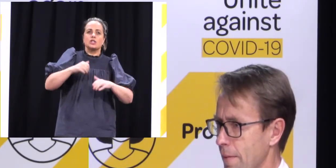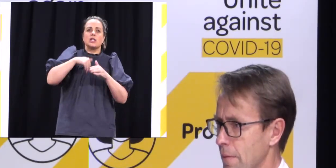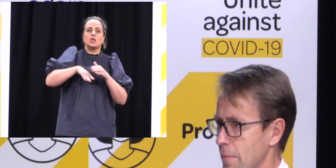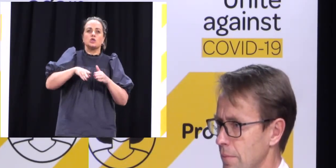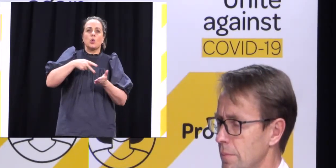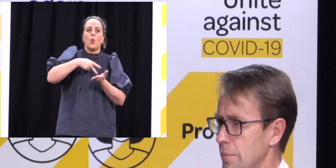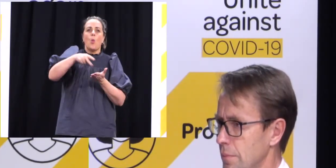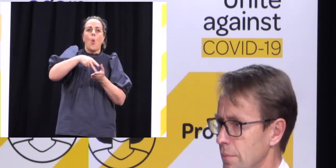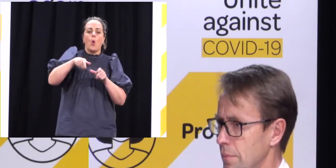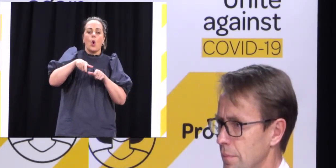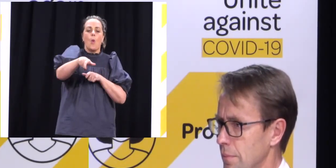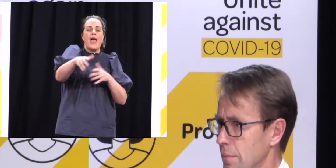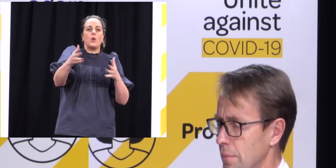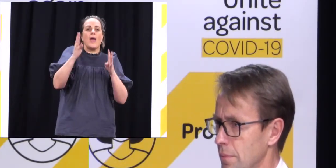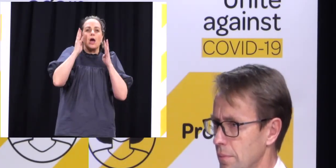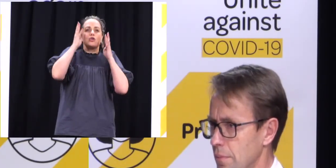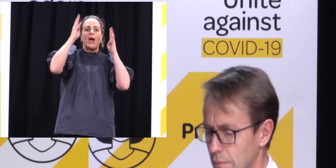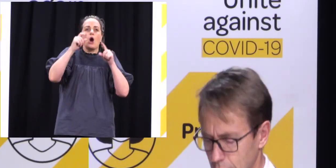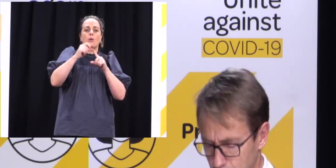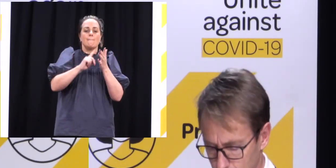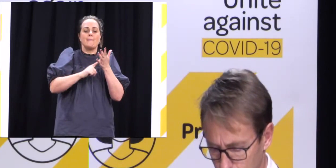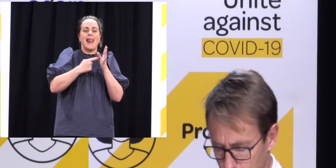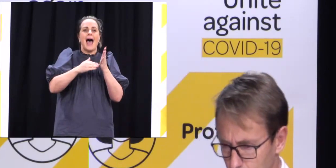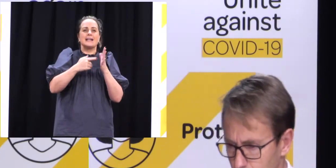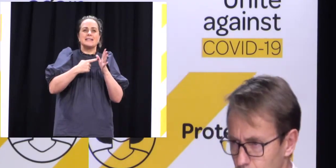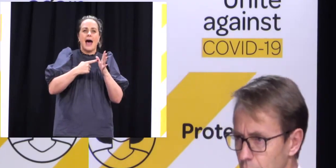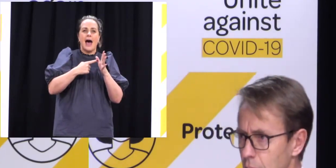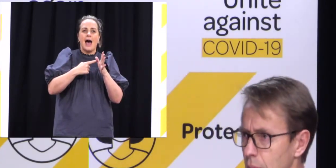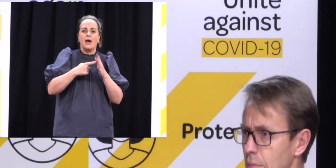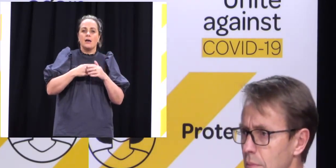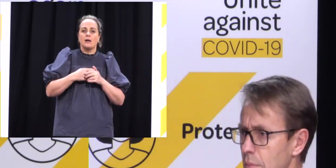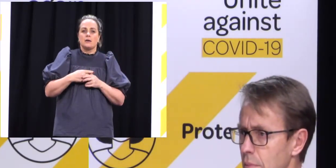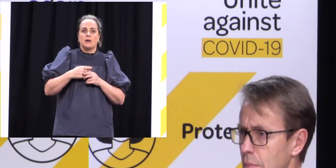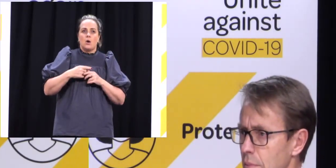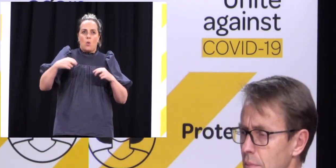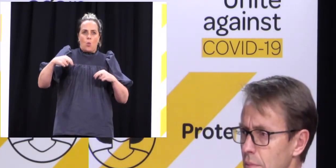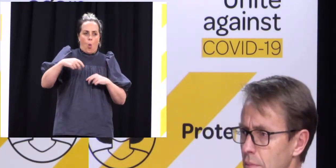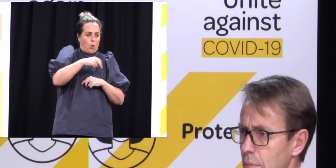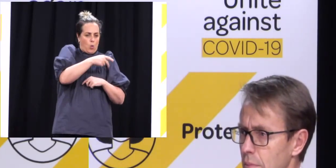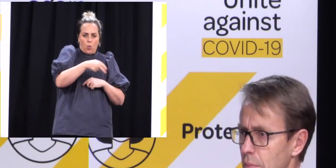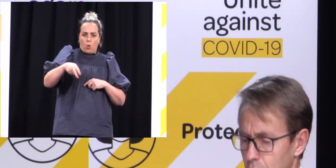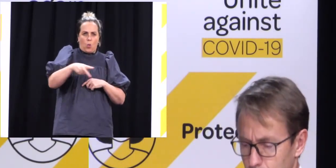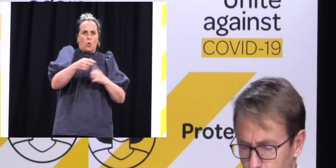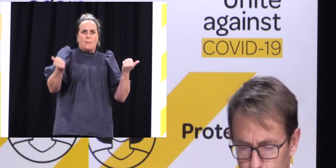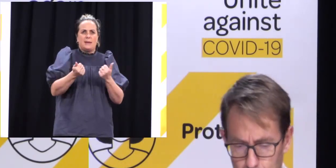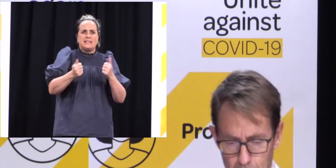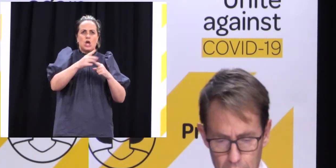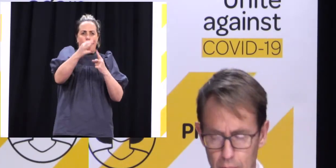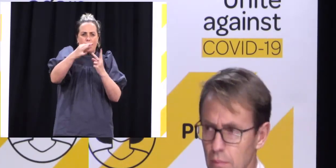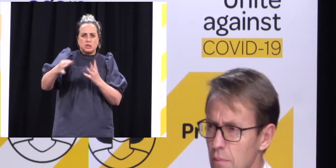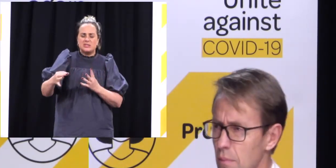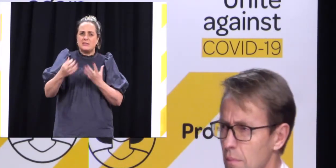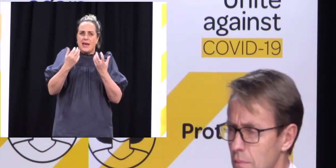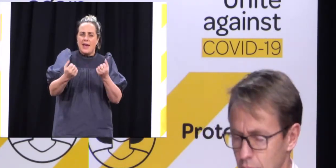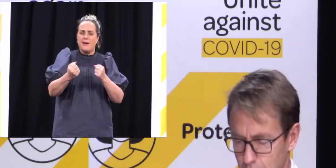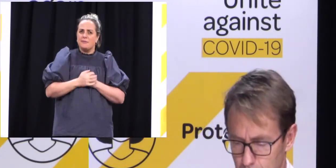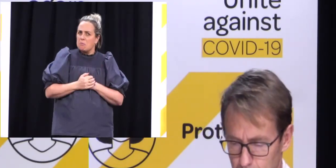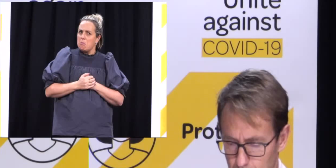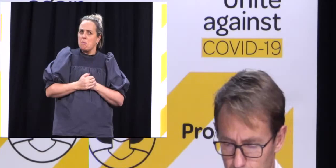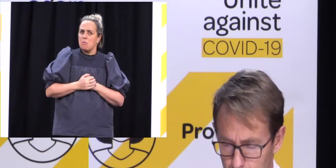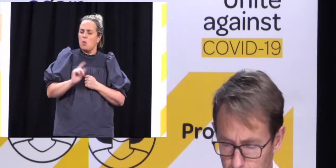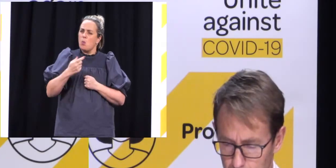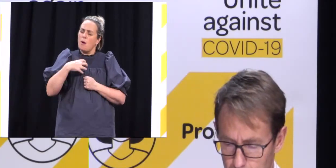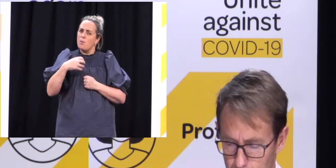at the Crowne Plaza? Are there more than one walkways? And also, do you think you're zeroing in on the